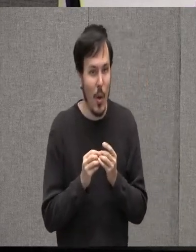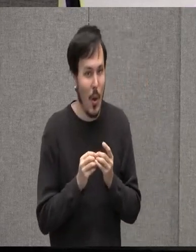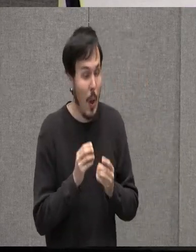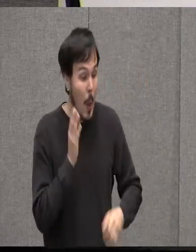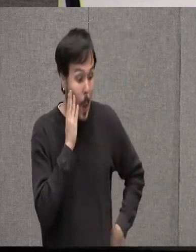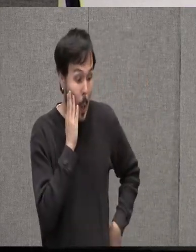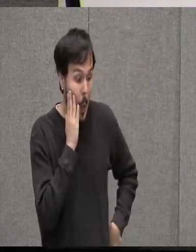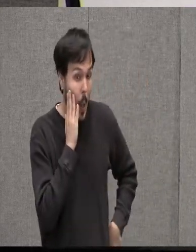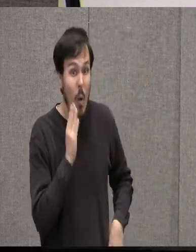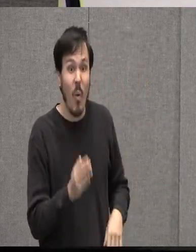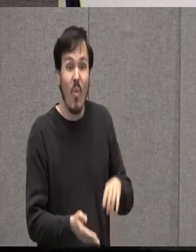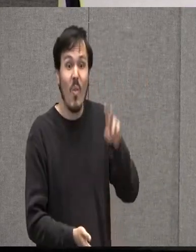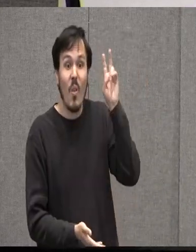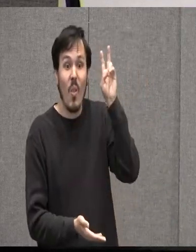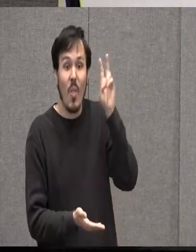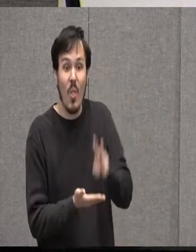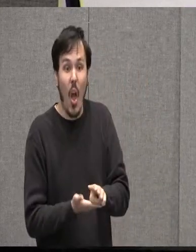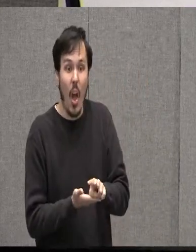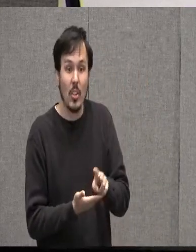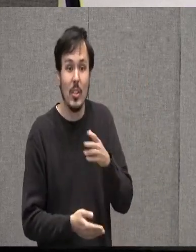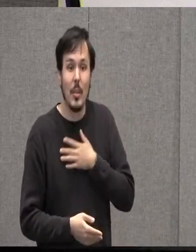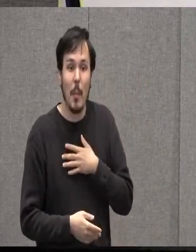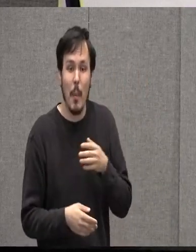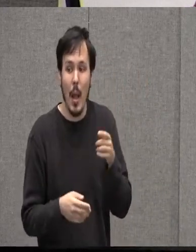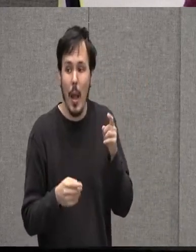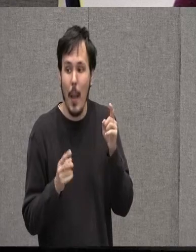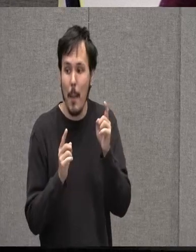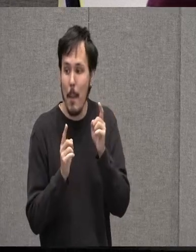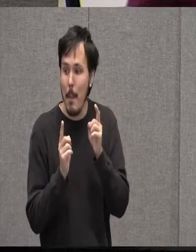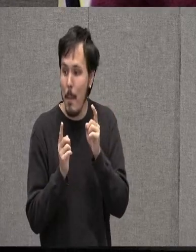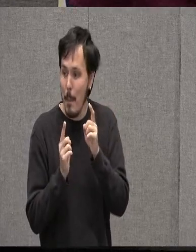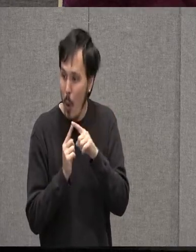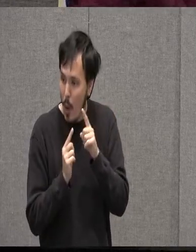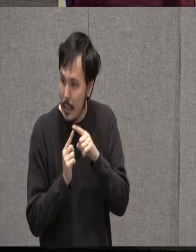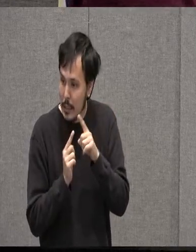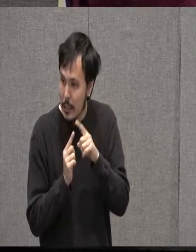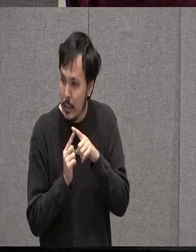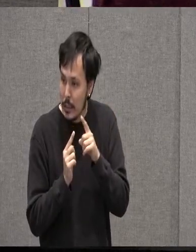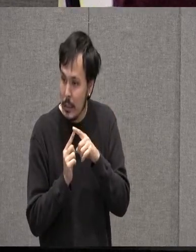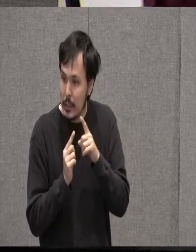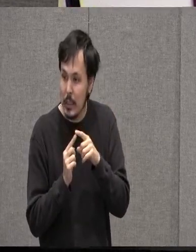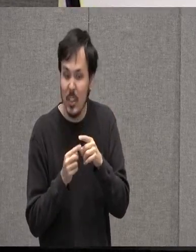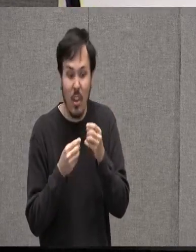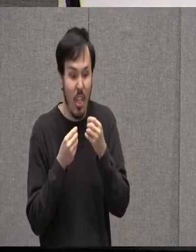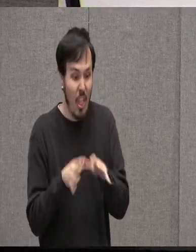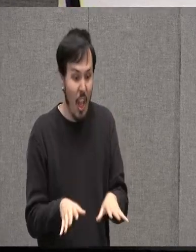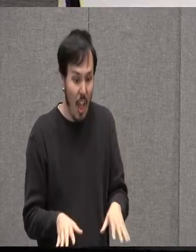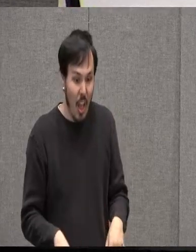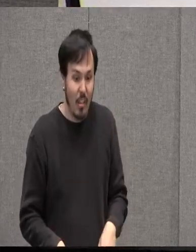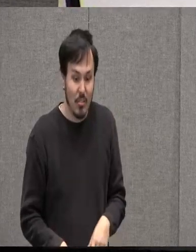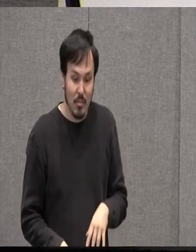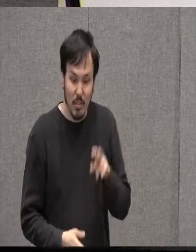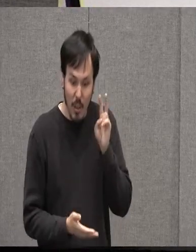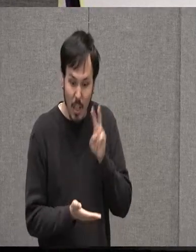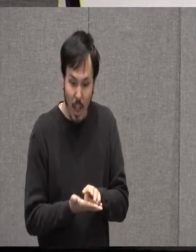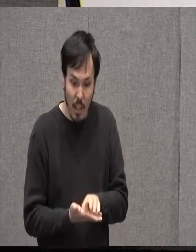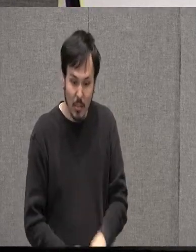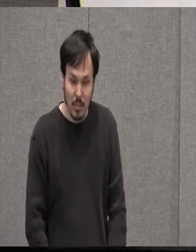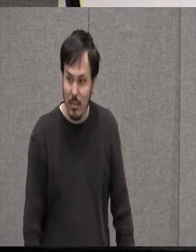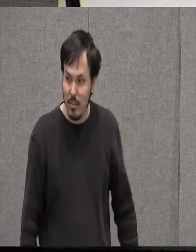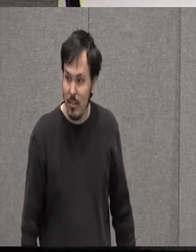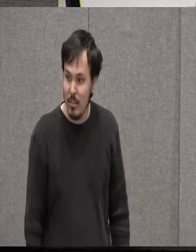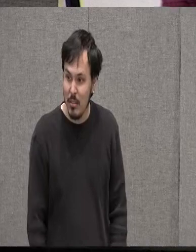worth 100 points that way. You can't add to something that is existing, right? So she doesn't now have 3 1s, and that